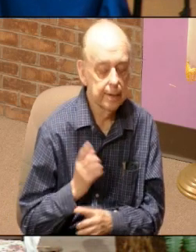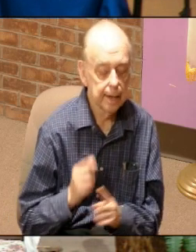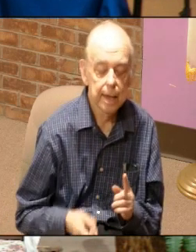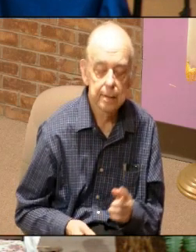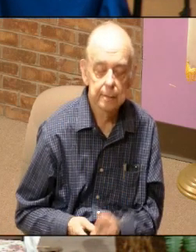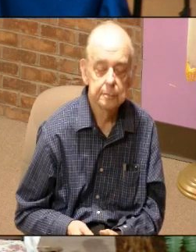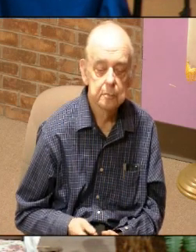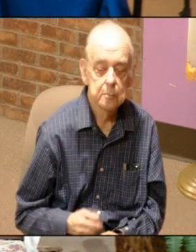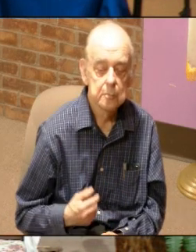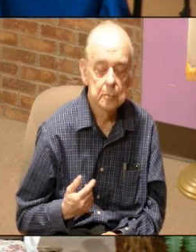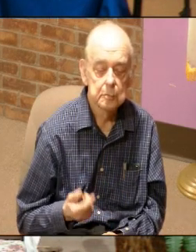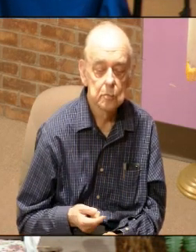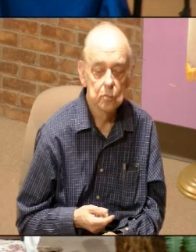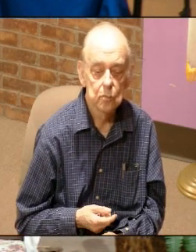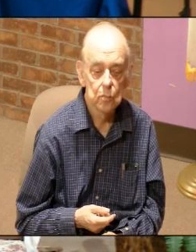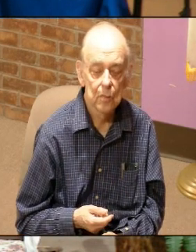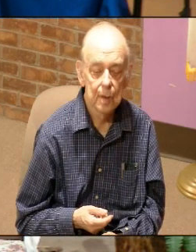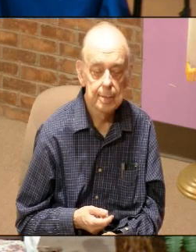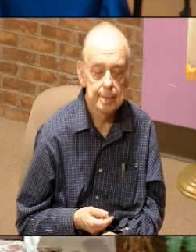we